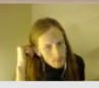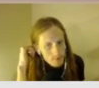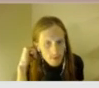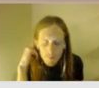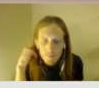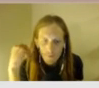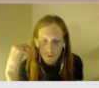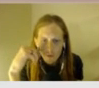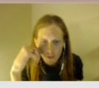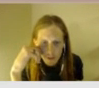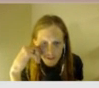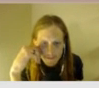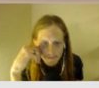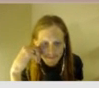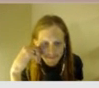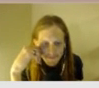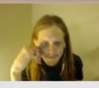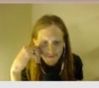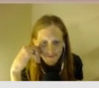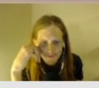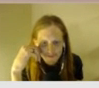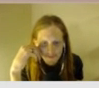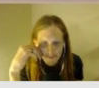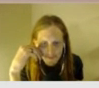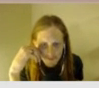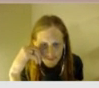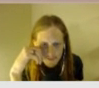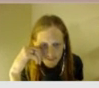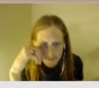out there having a hell of a good time with it, then you're open